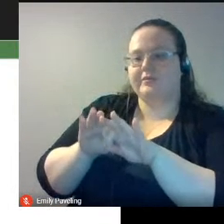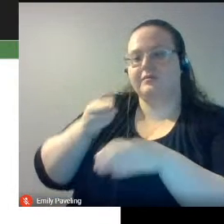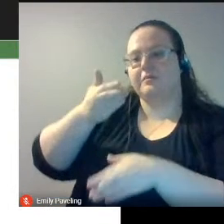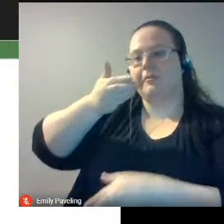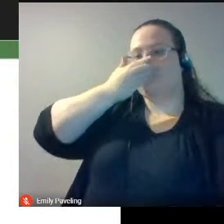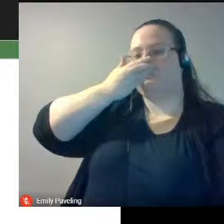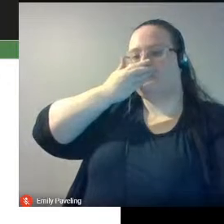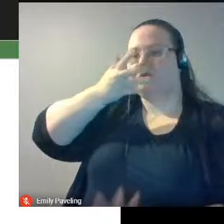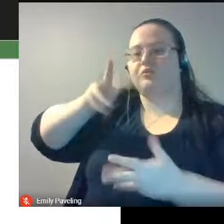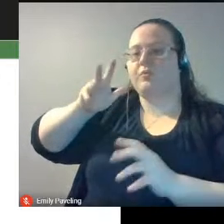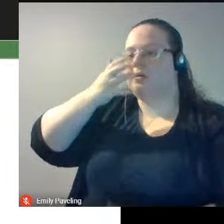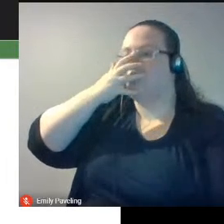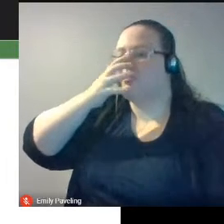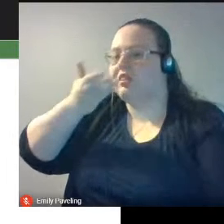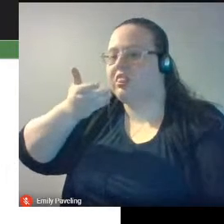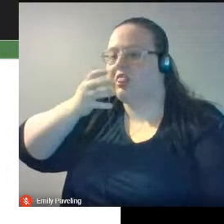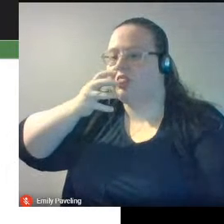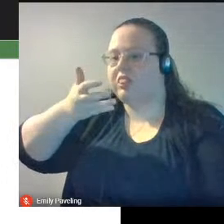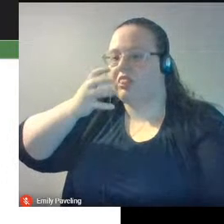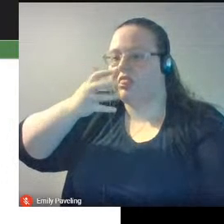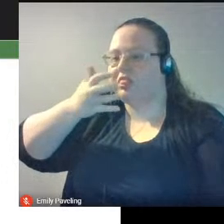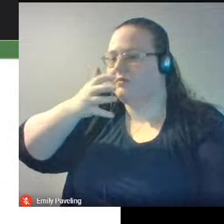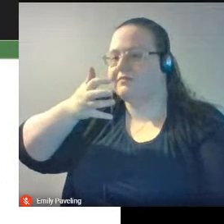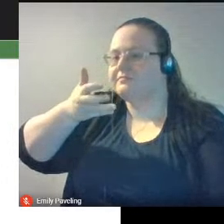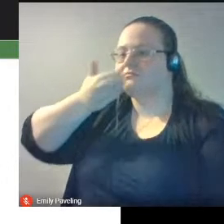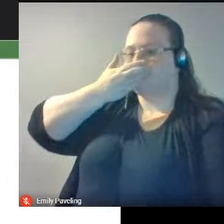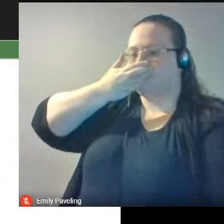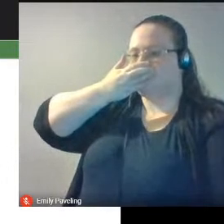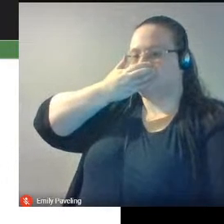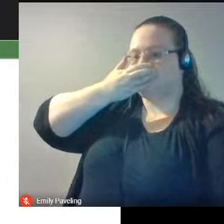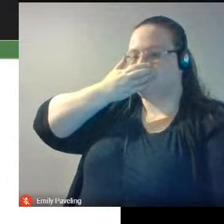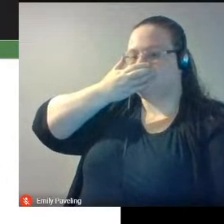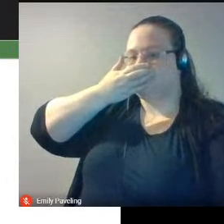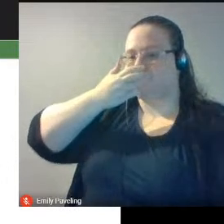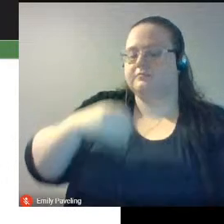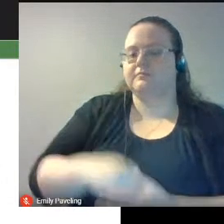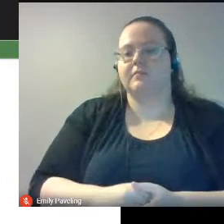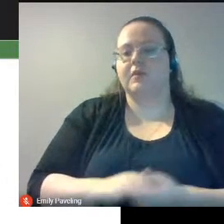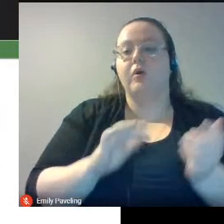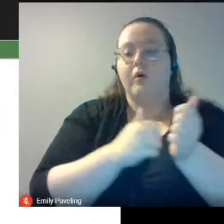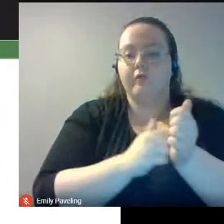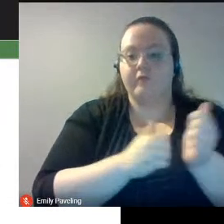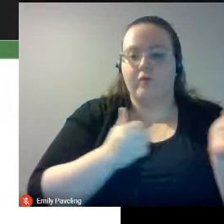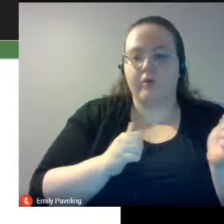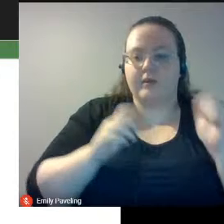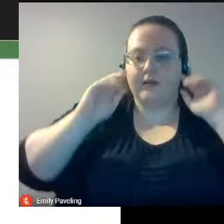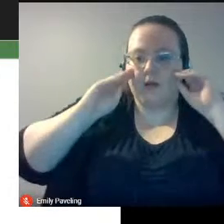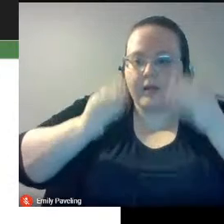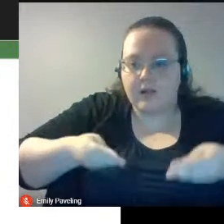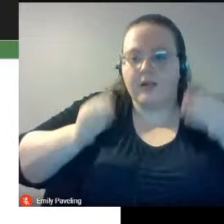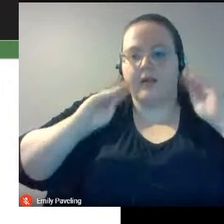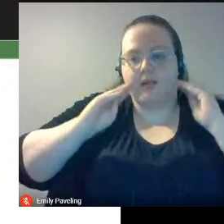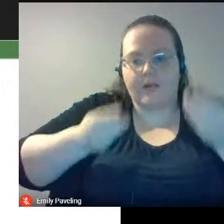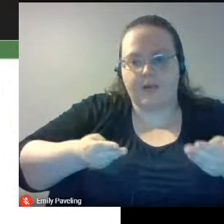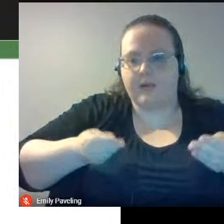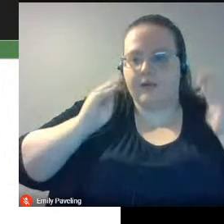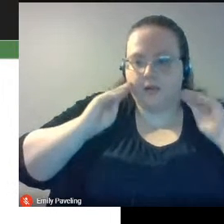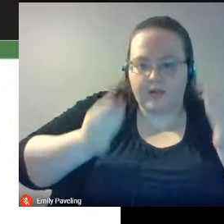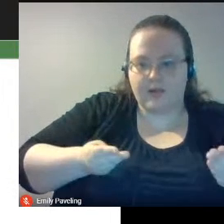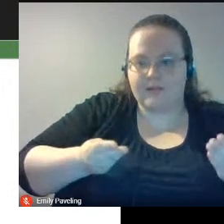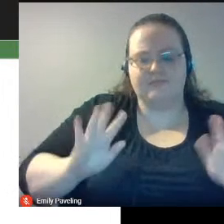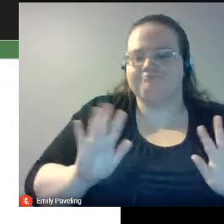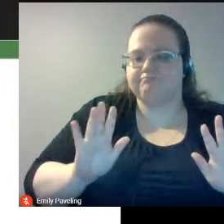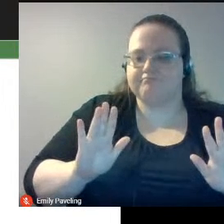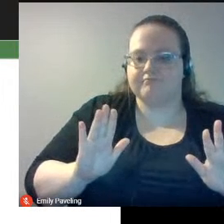putting on, taking off, or adjusting their masks, and avoid touching their masks while wearing them so that they don't contaminate